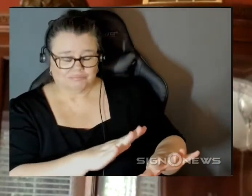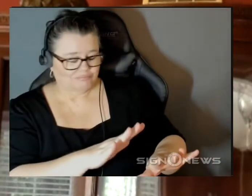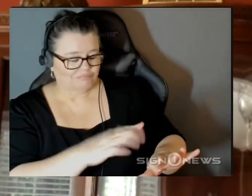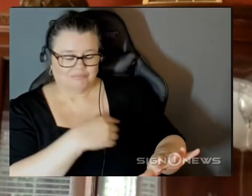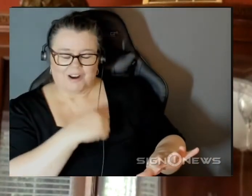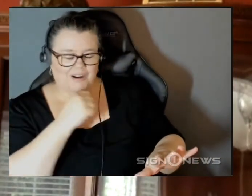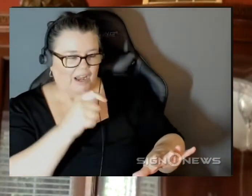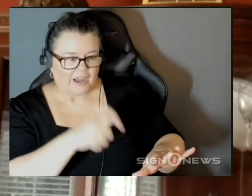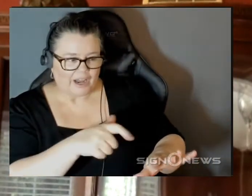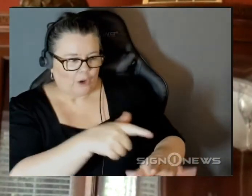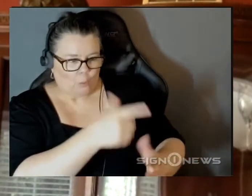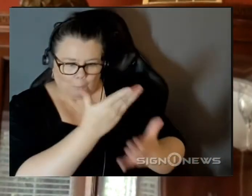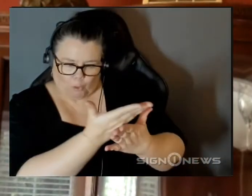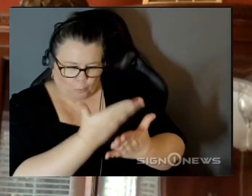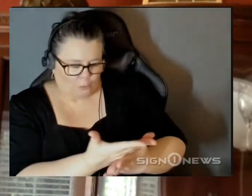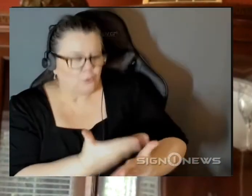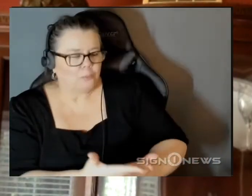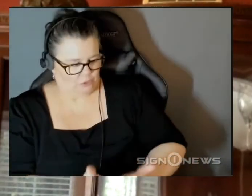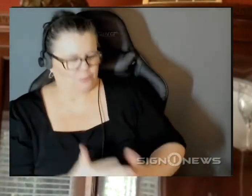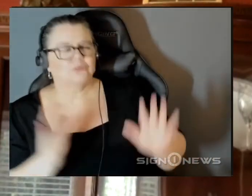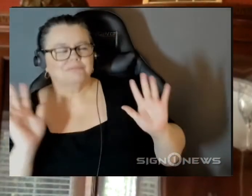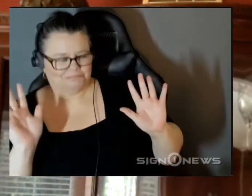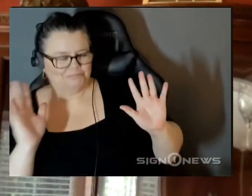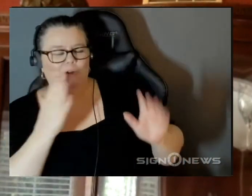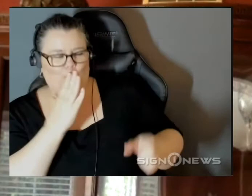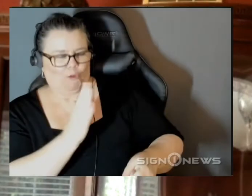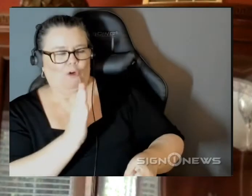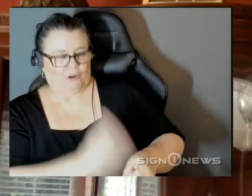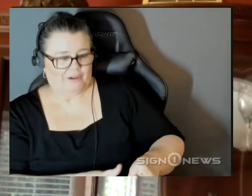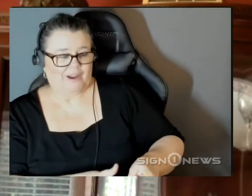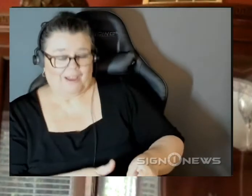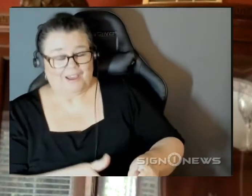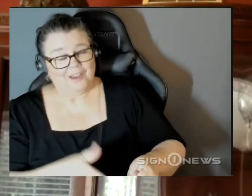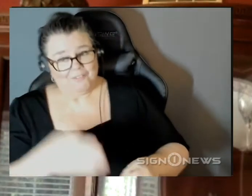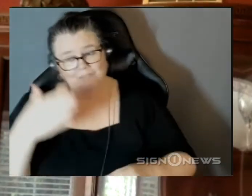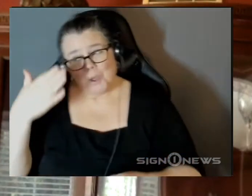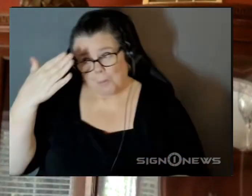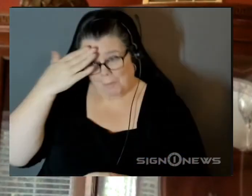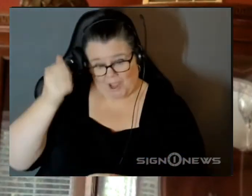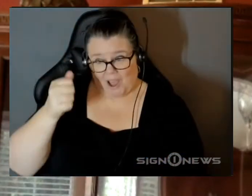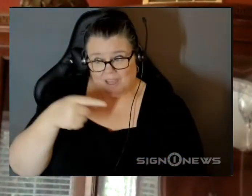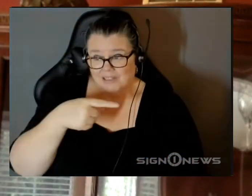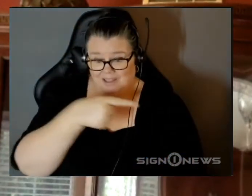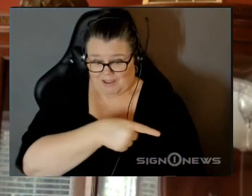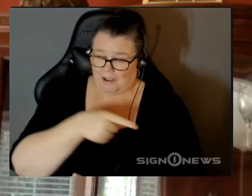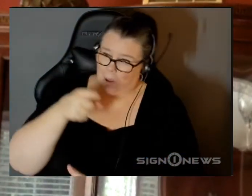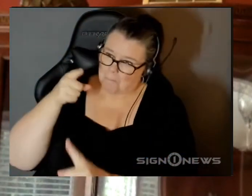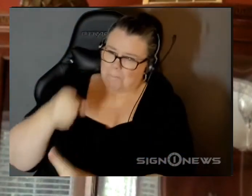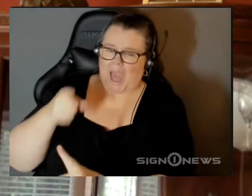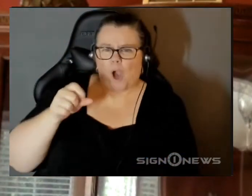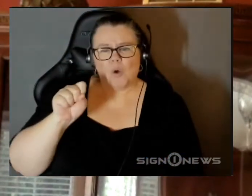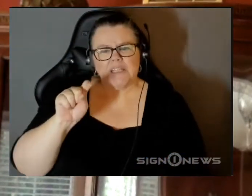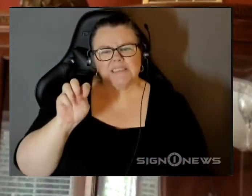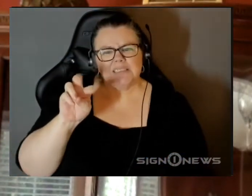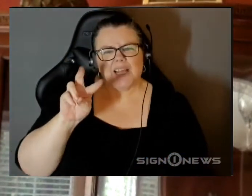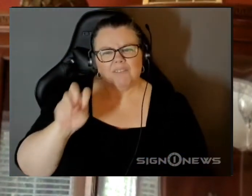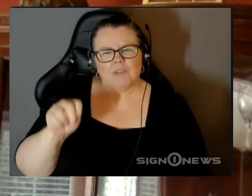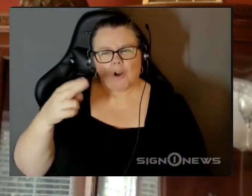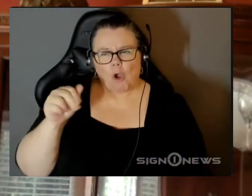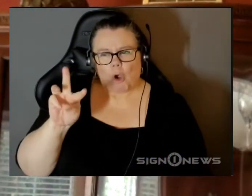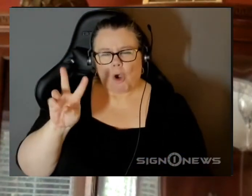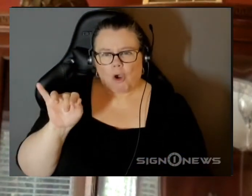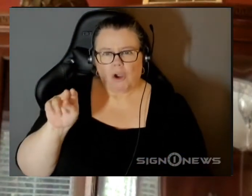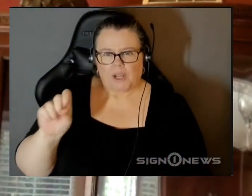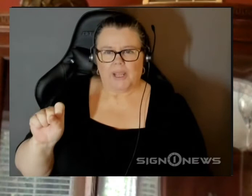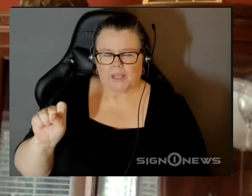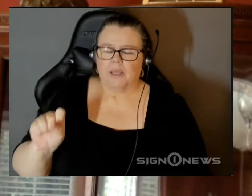then they went to court. He and Julie practiced very specifically about the questions he was going to answer. She said, I'm going to ask you these questions, just